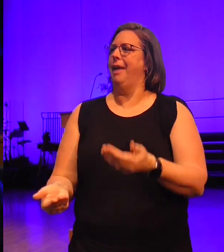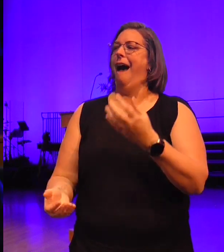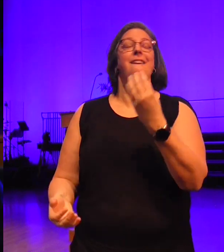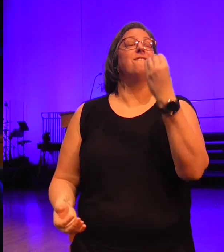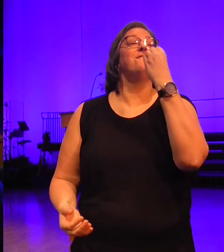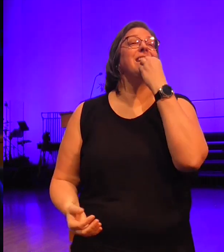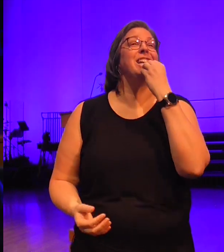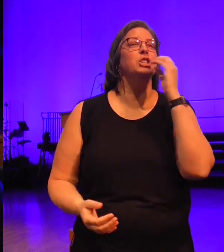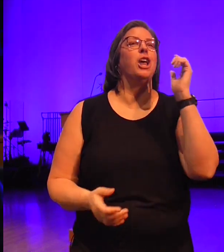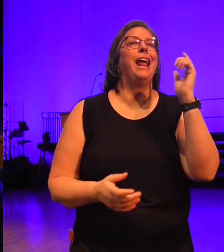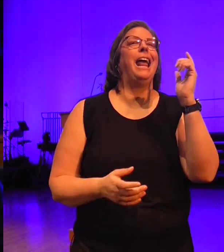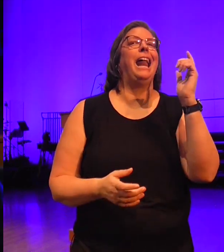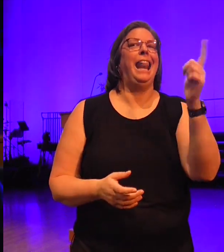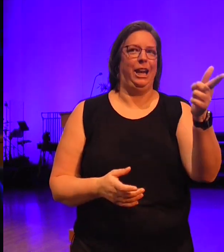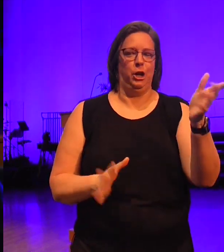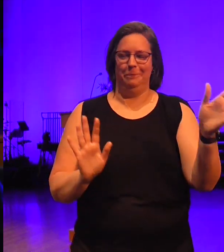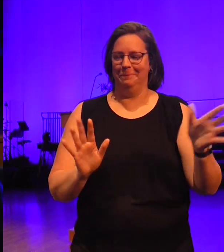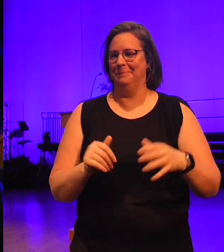after.